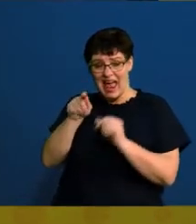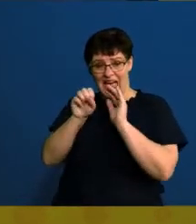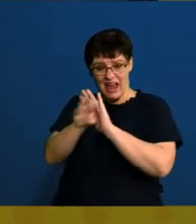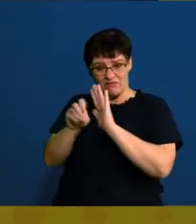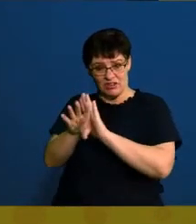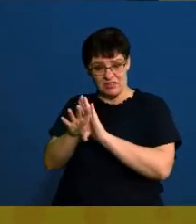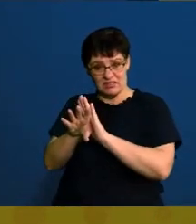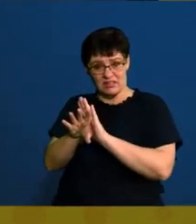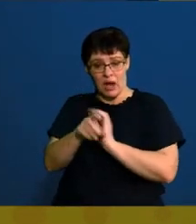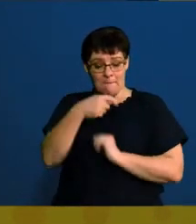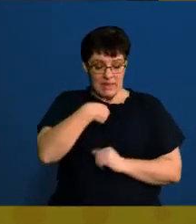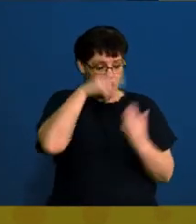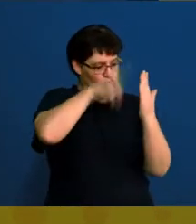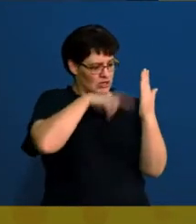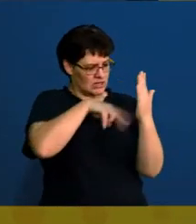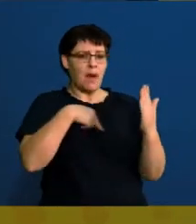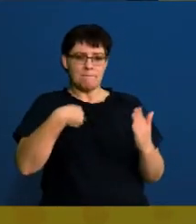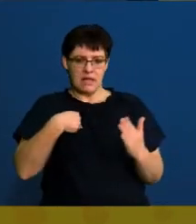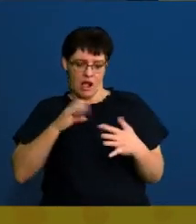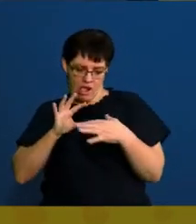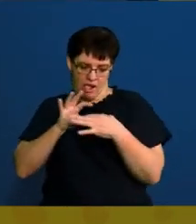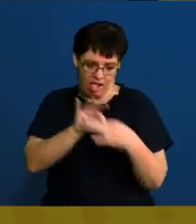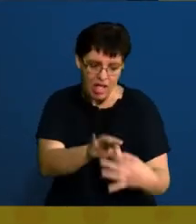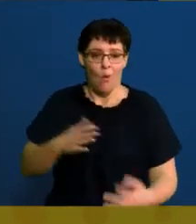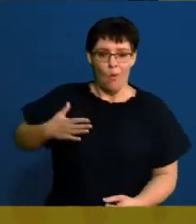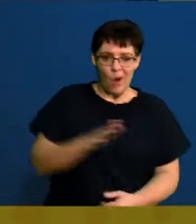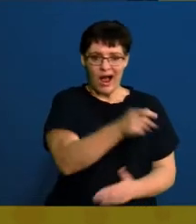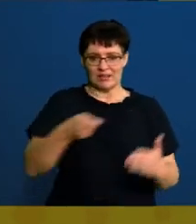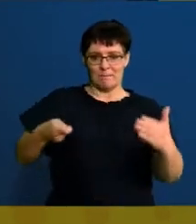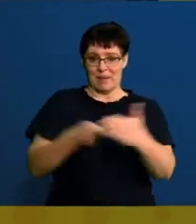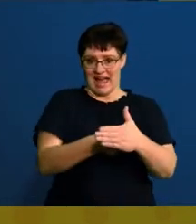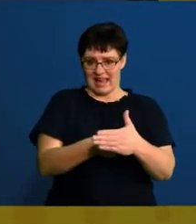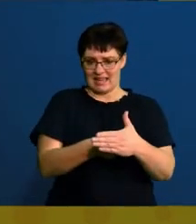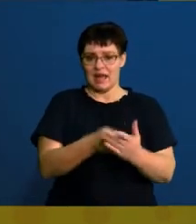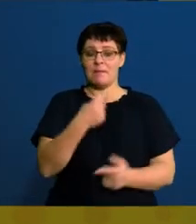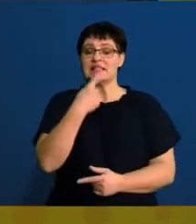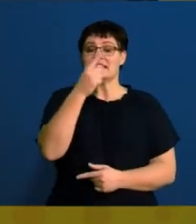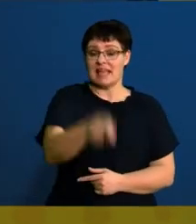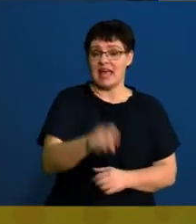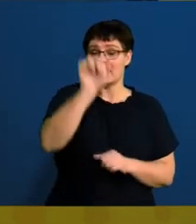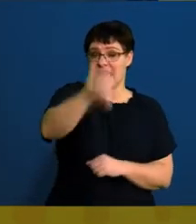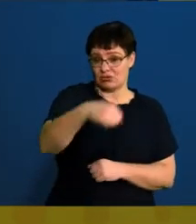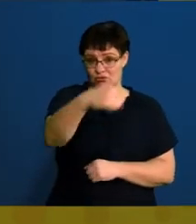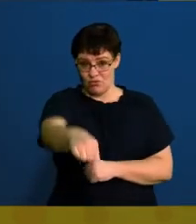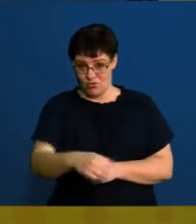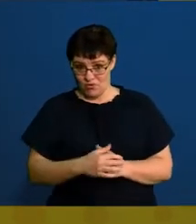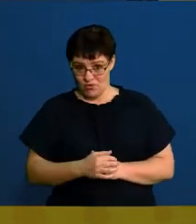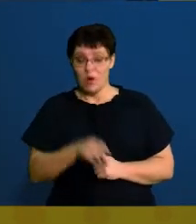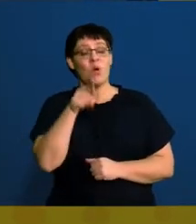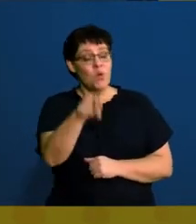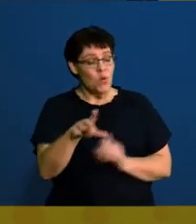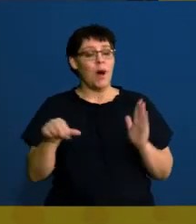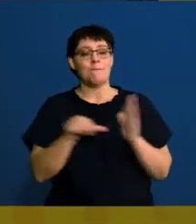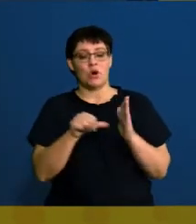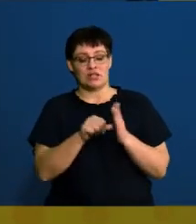in convincing the reader to purchase the advertised product? Substantiate your answer. This is a key question,